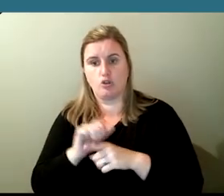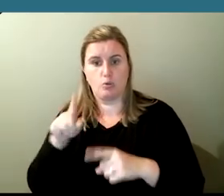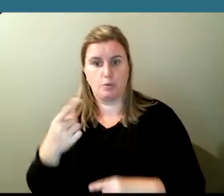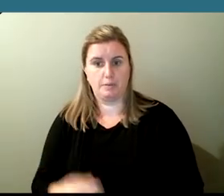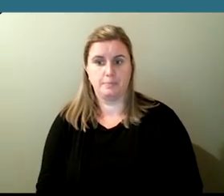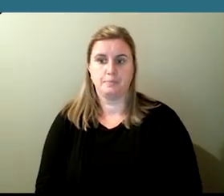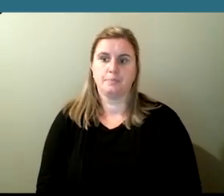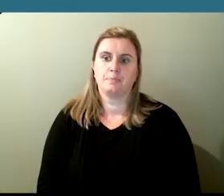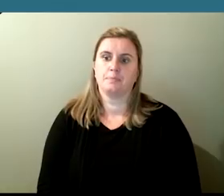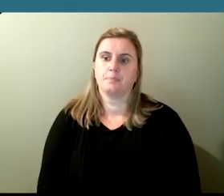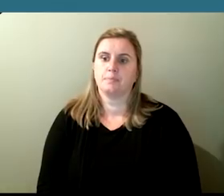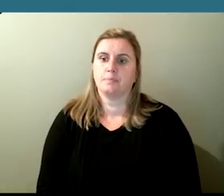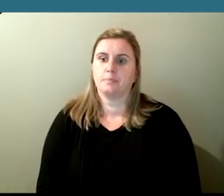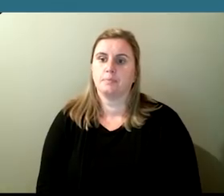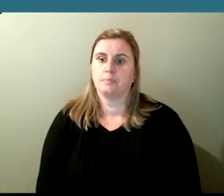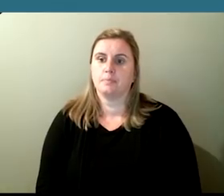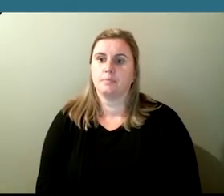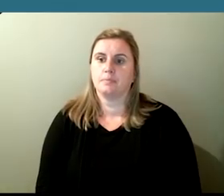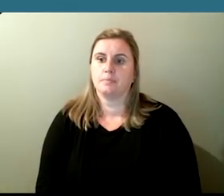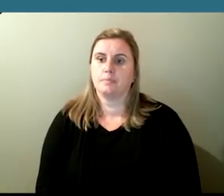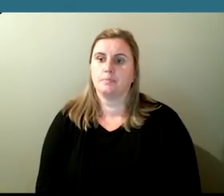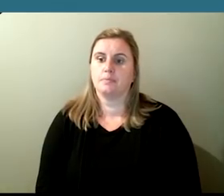So as we can see here, this is the